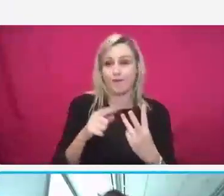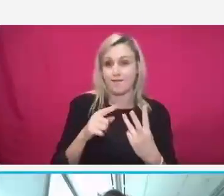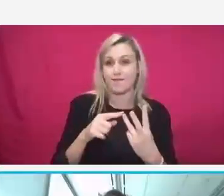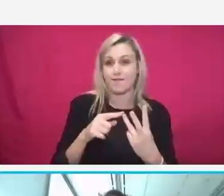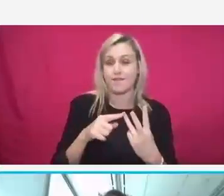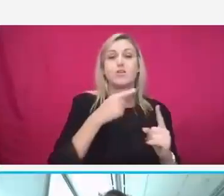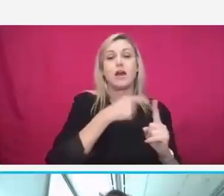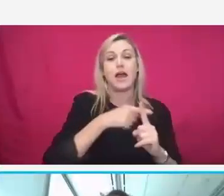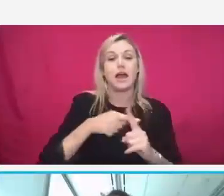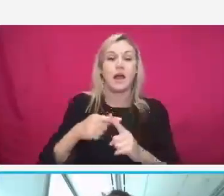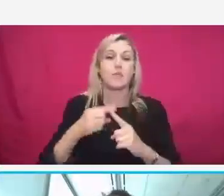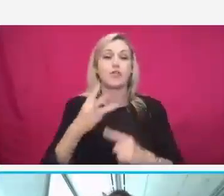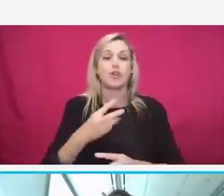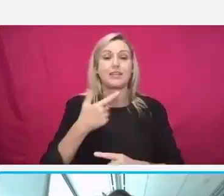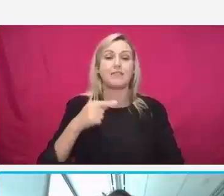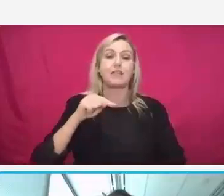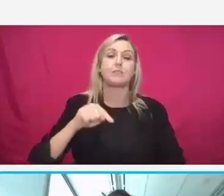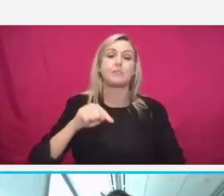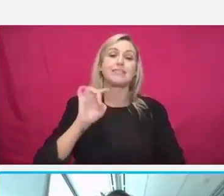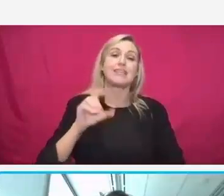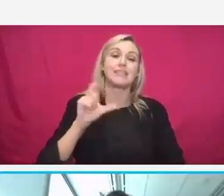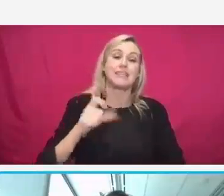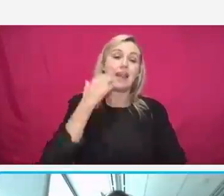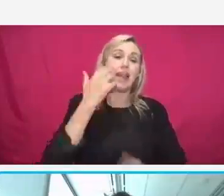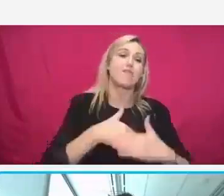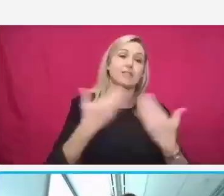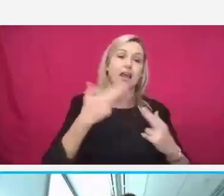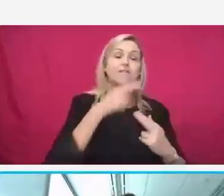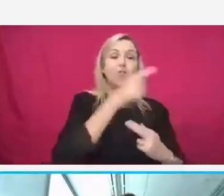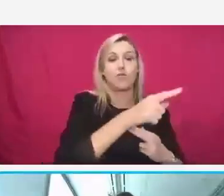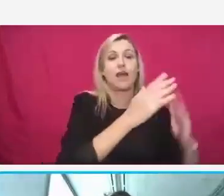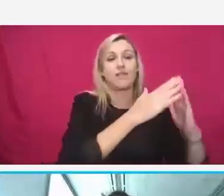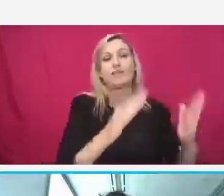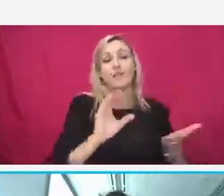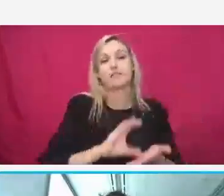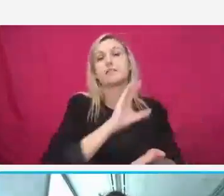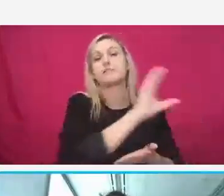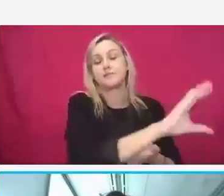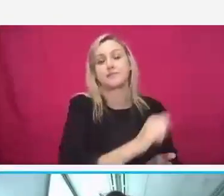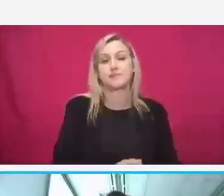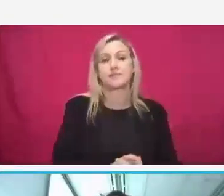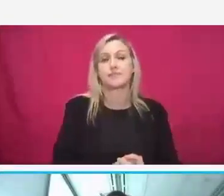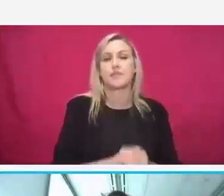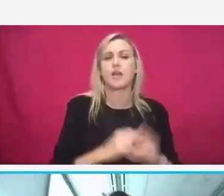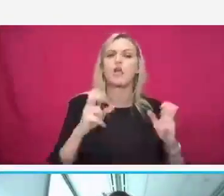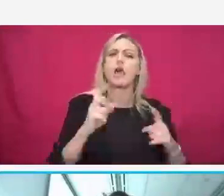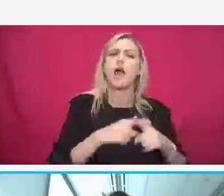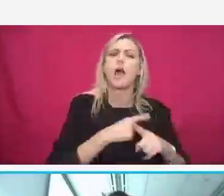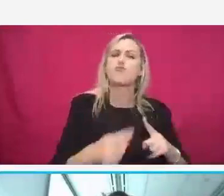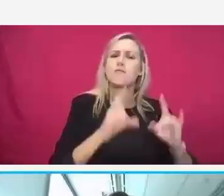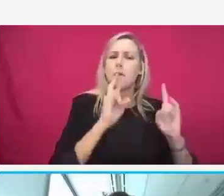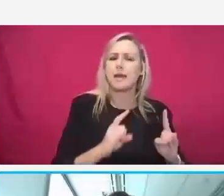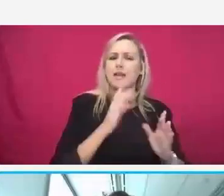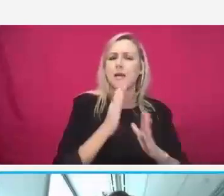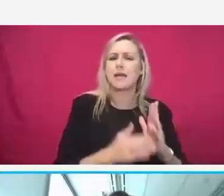is $37.10 per day for the facility. I should note that approved beds exclude any provisionally